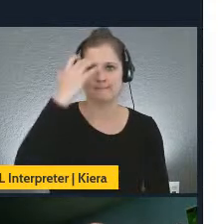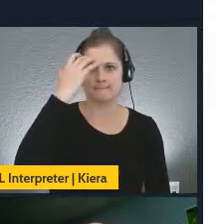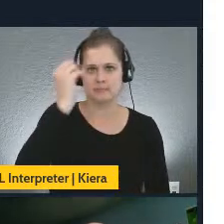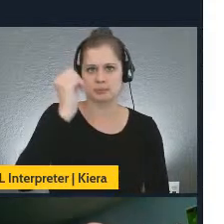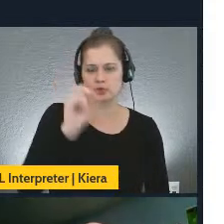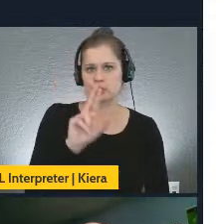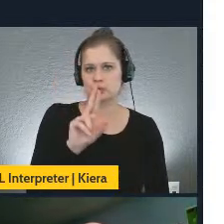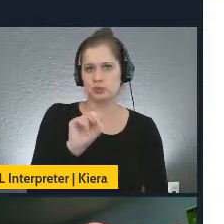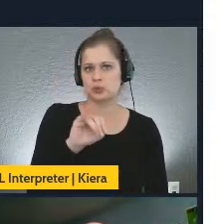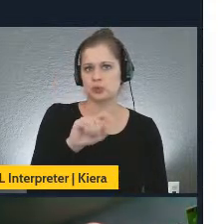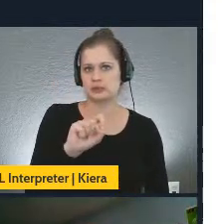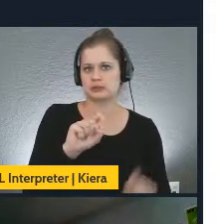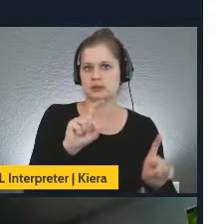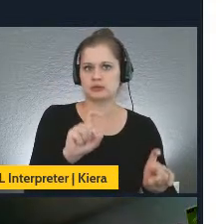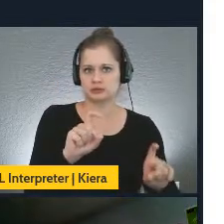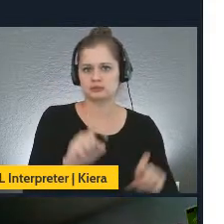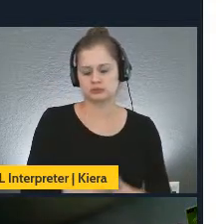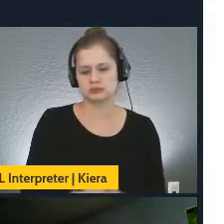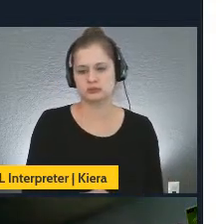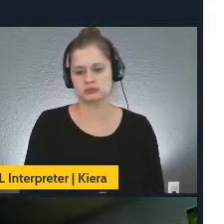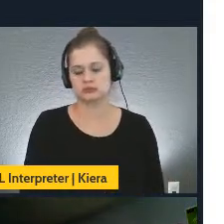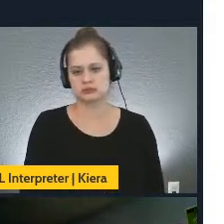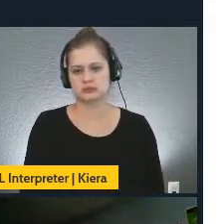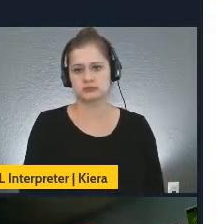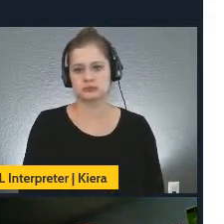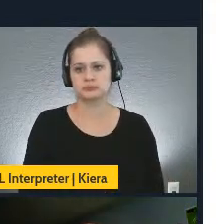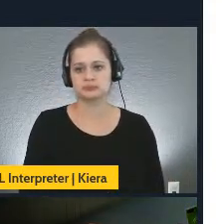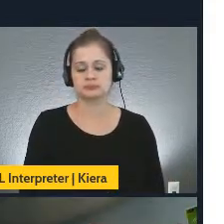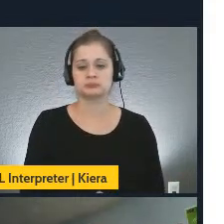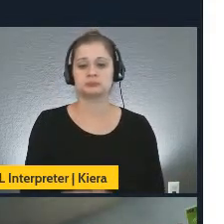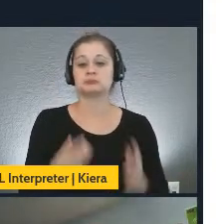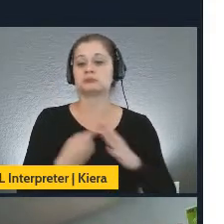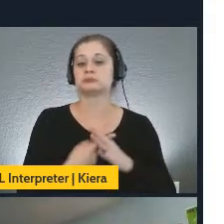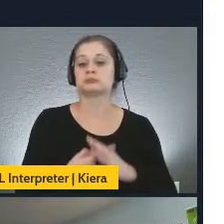because as we start this up, it just query